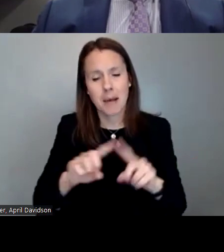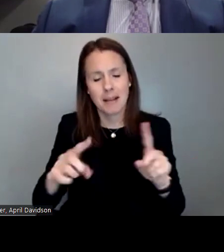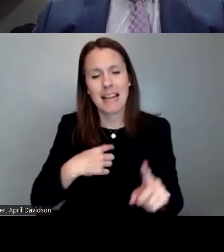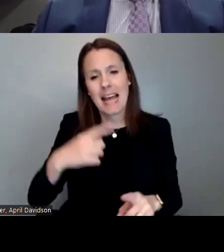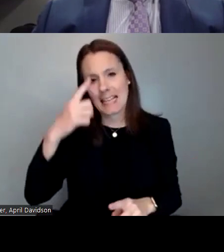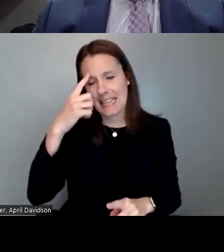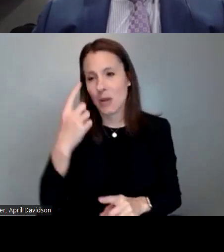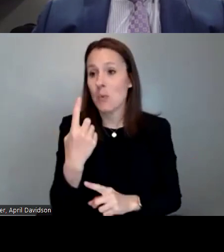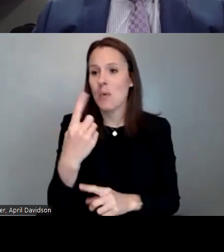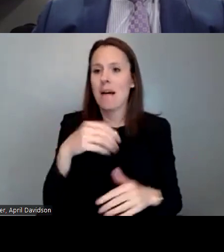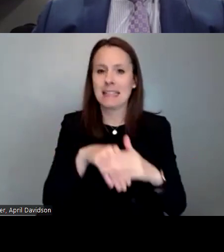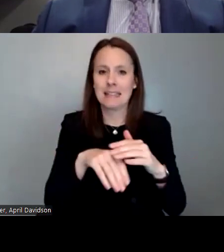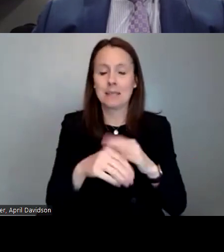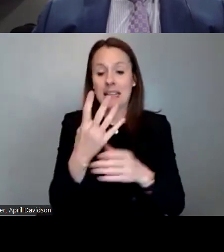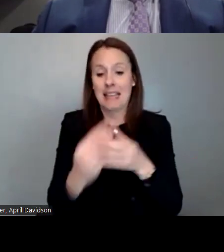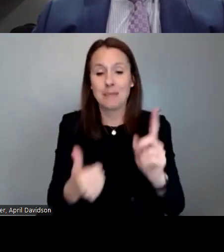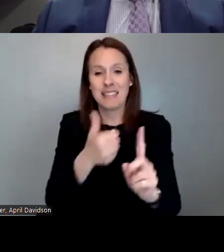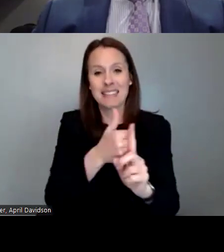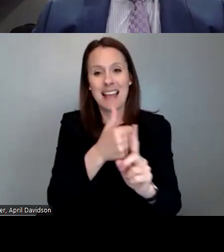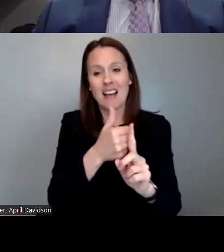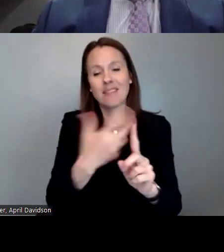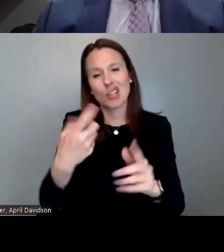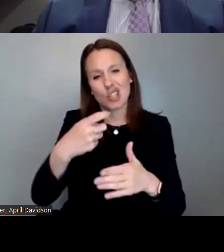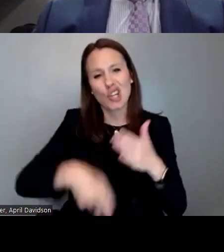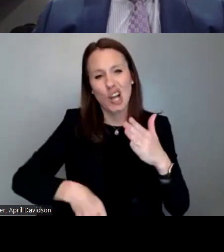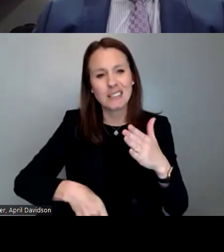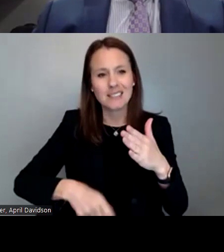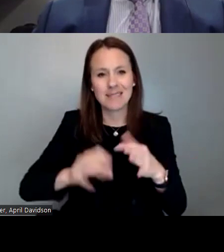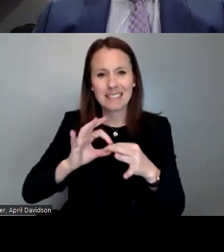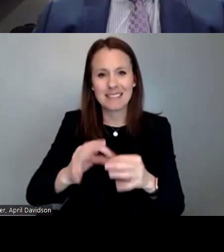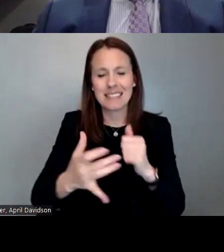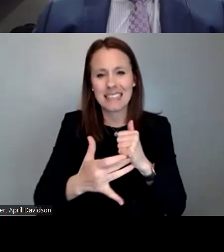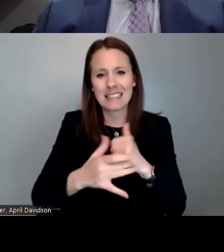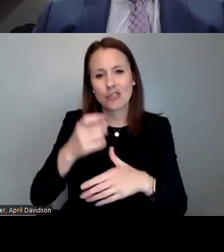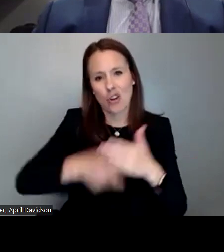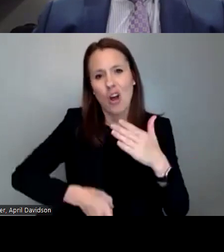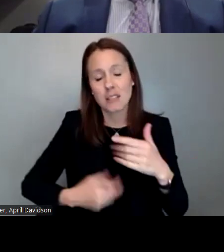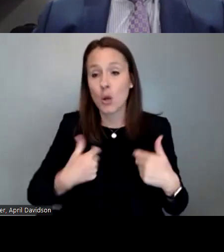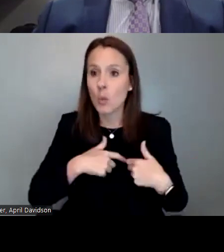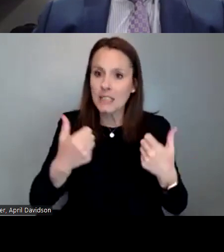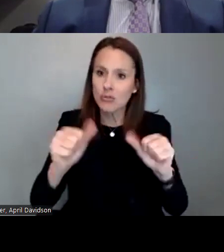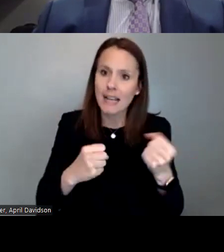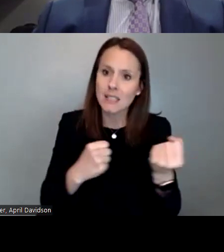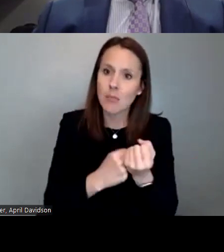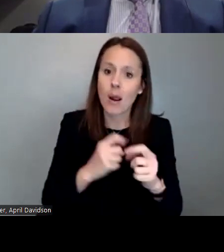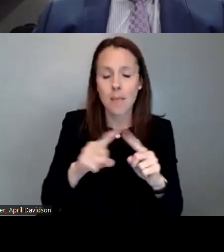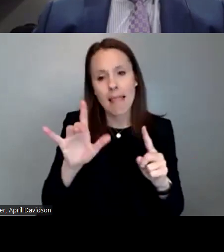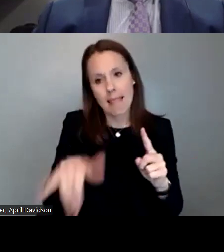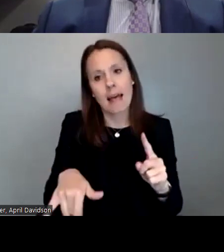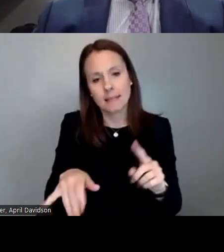one of those accessibility gaps is the cost associated with technology. We do our best to support them, but it's a